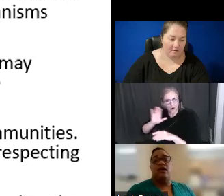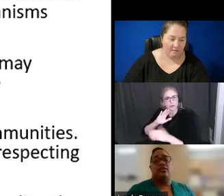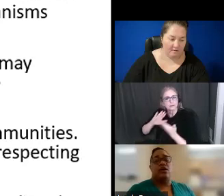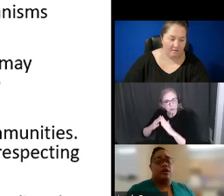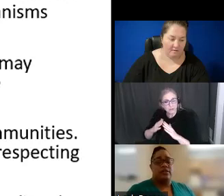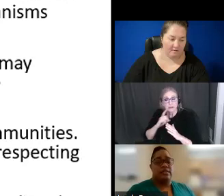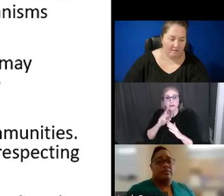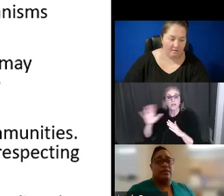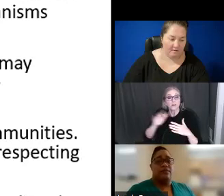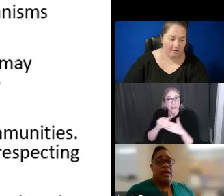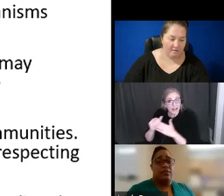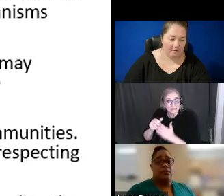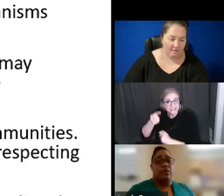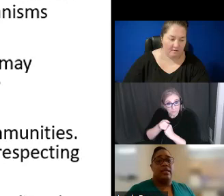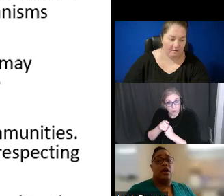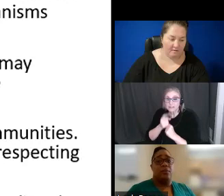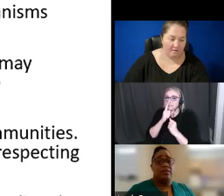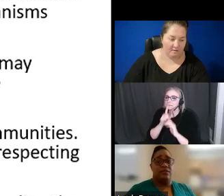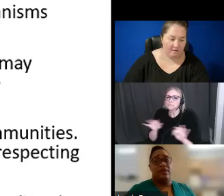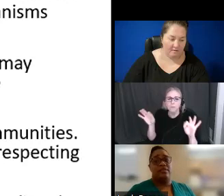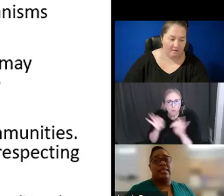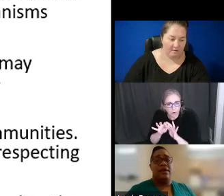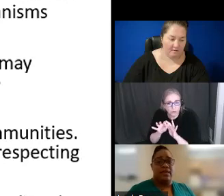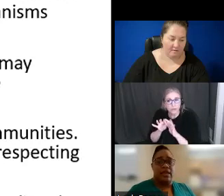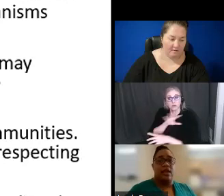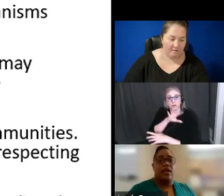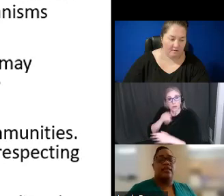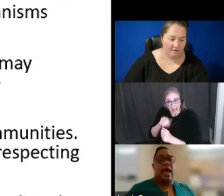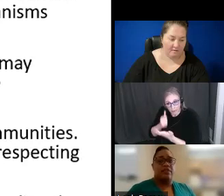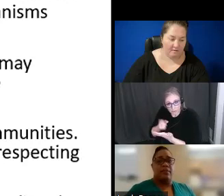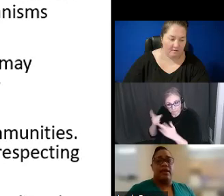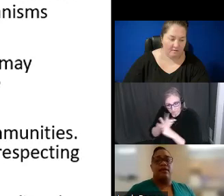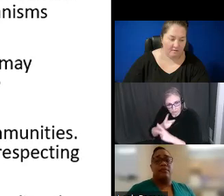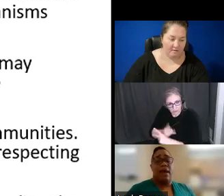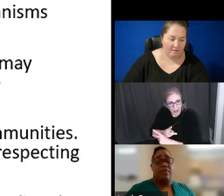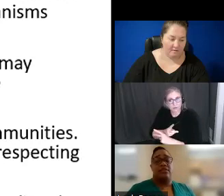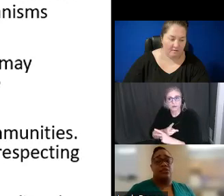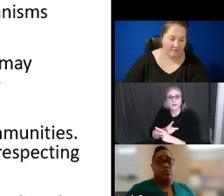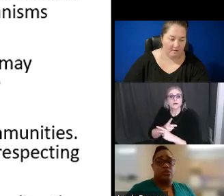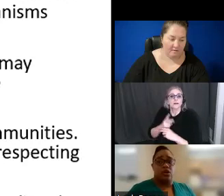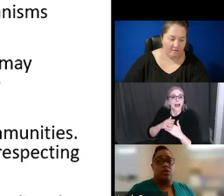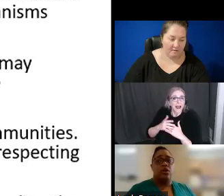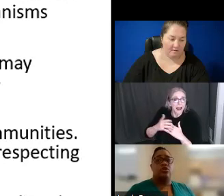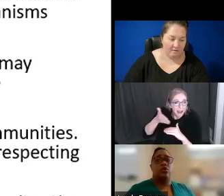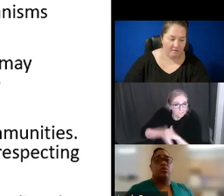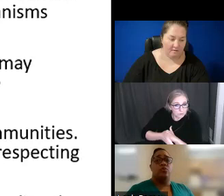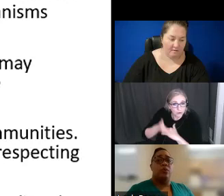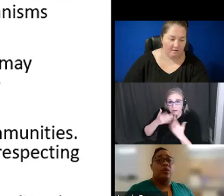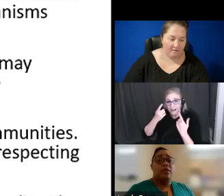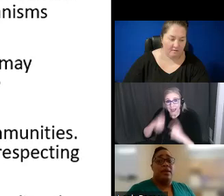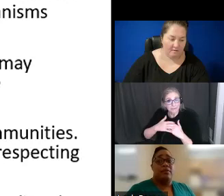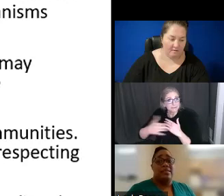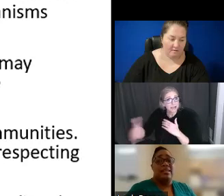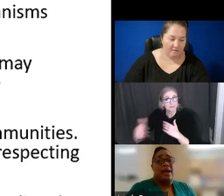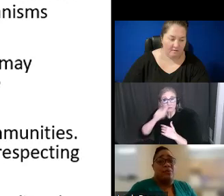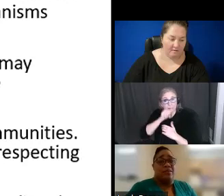support is oftentimes invaluable in helping survivors navigate the aftermath of sexual assault. So we